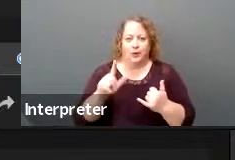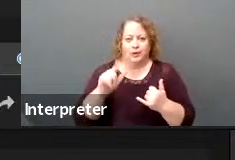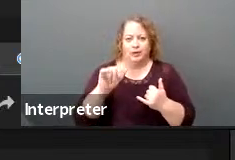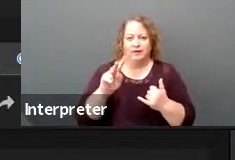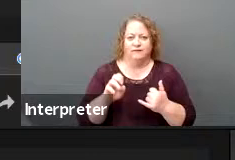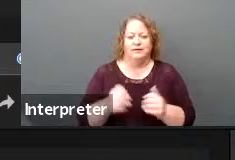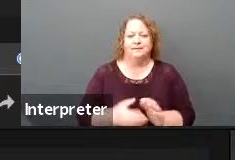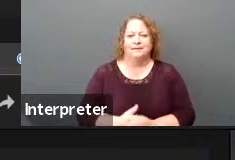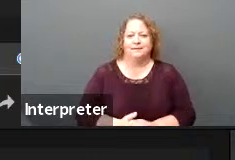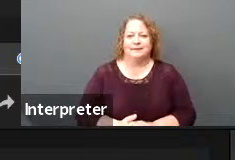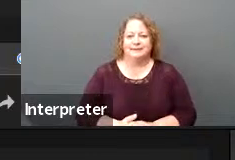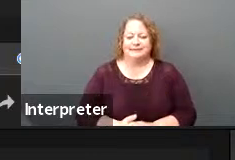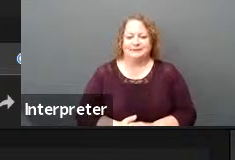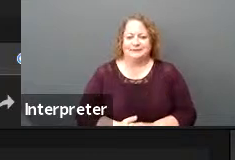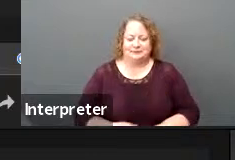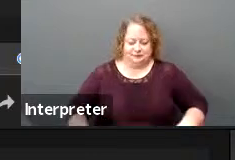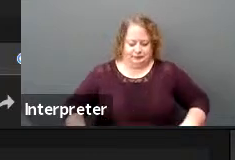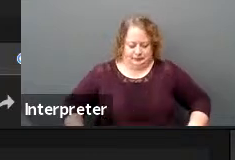Okay.